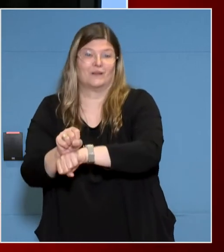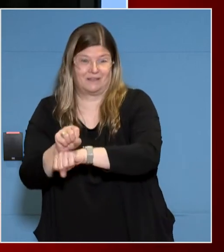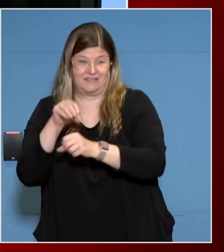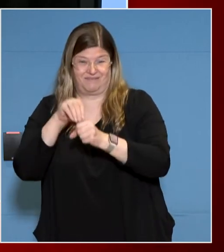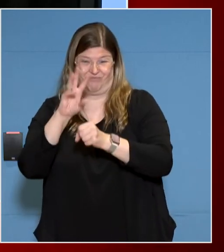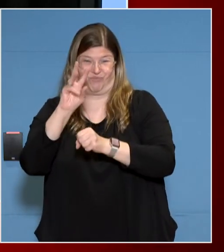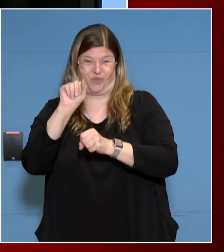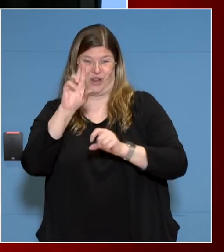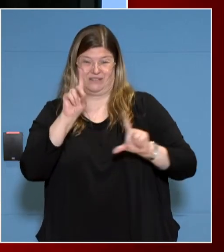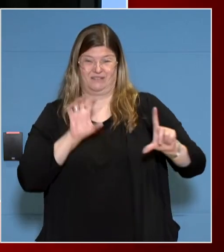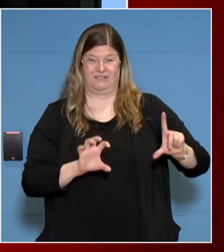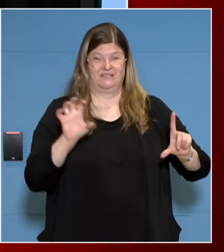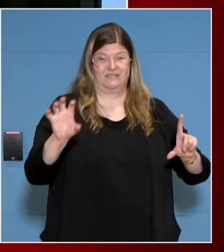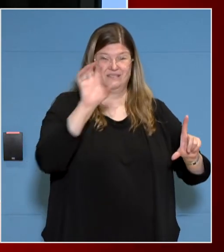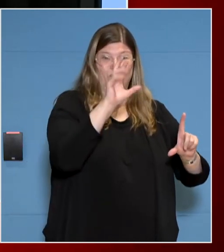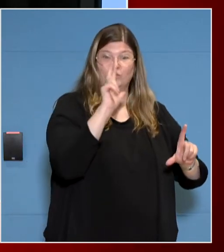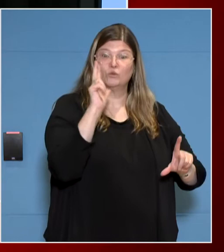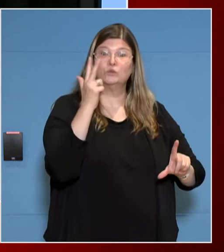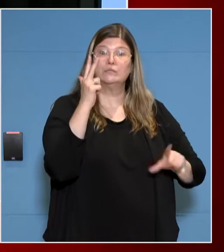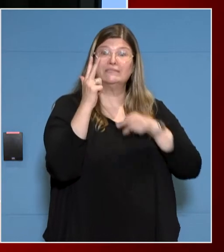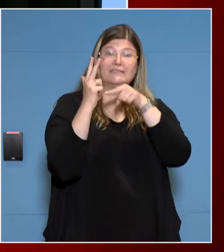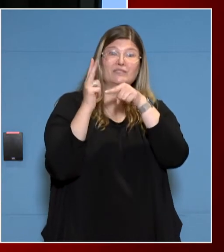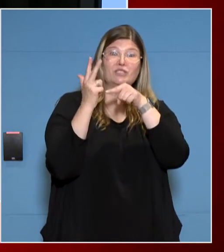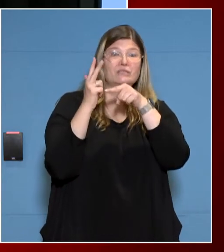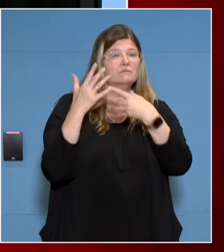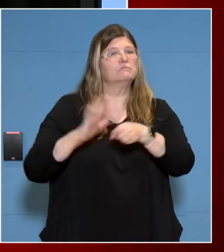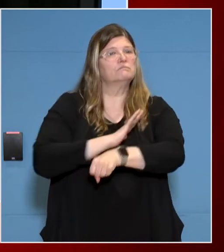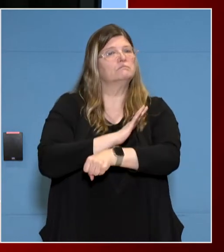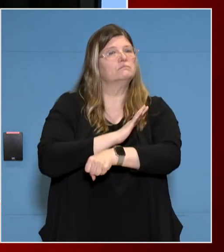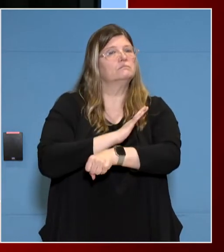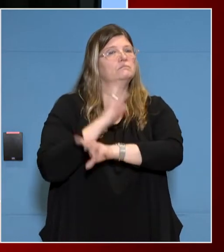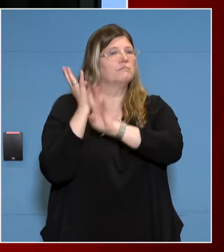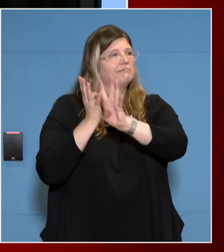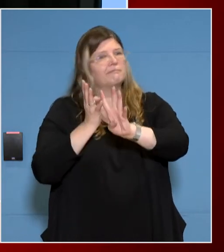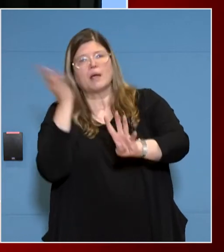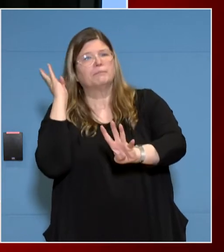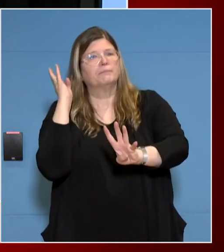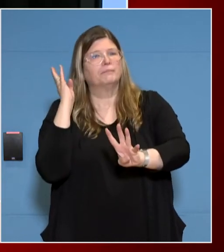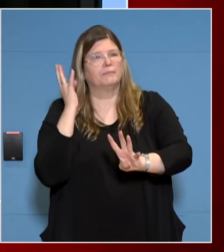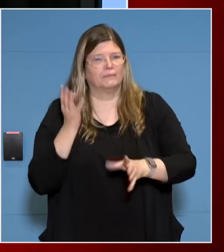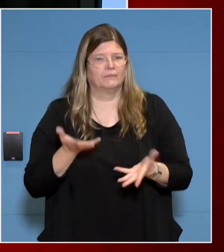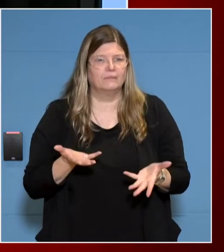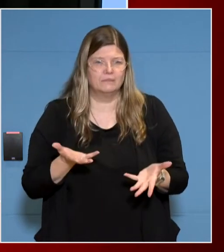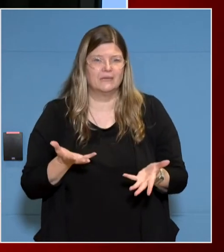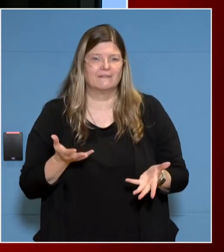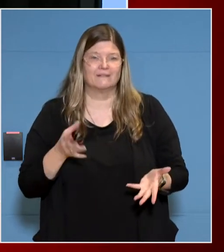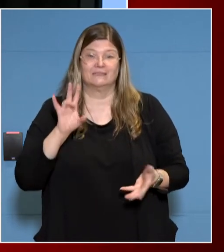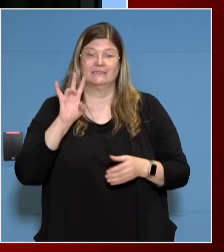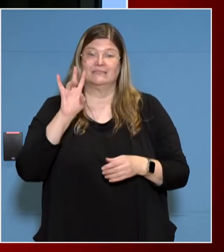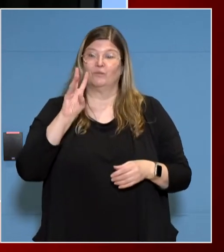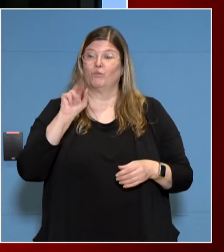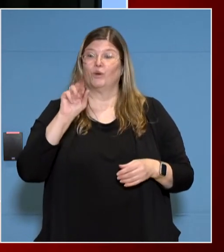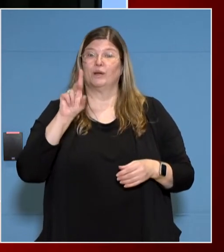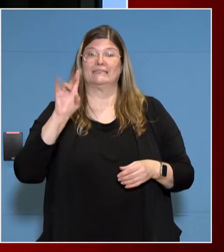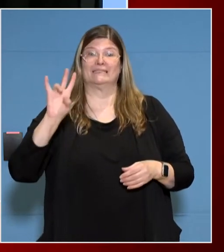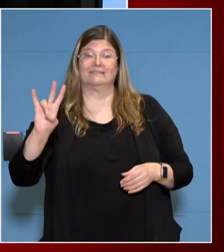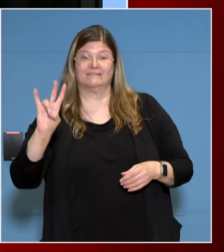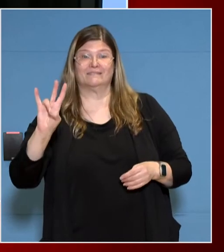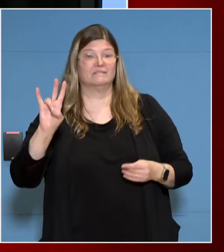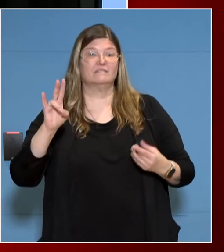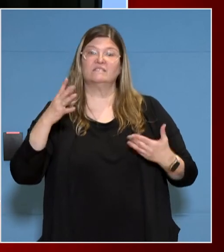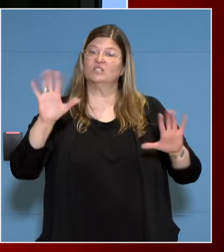the people that went to the clinics in Ward 7 were not really from Ward 7 and there was some limit. What's the work? How does that work? You can go any